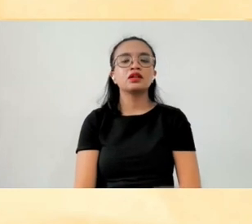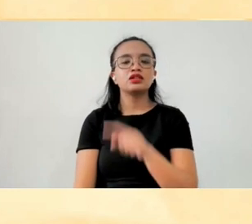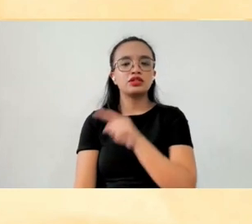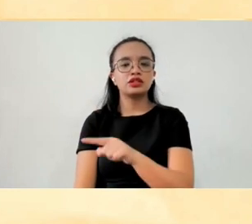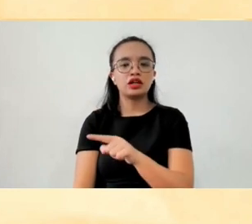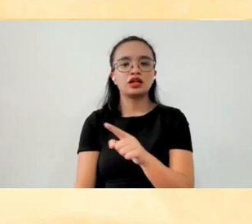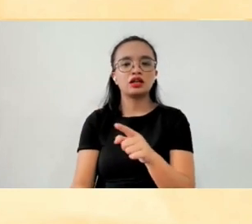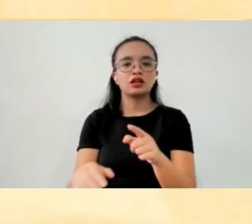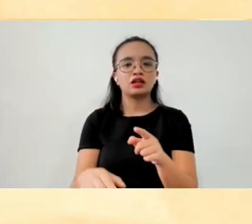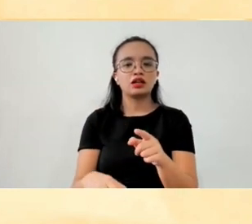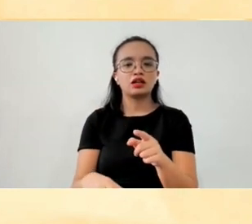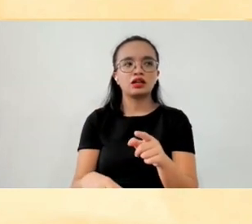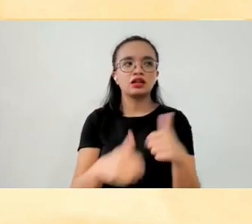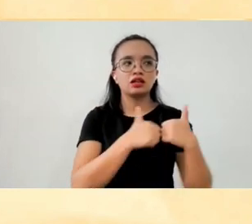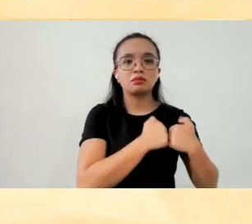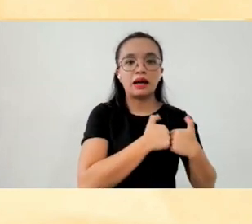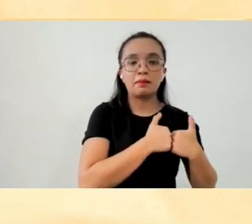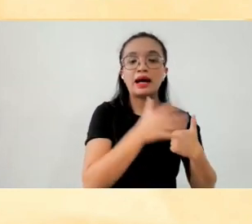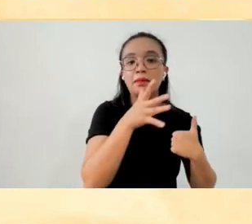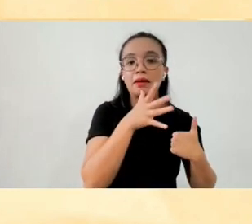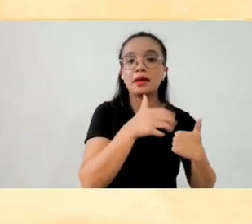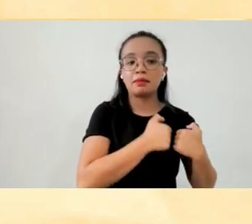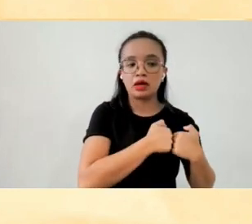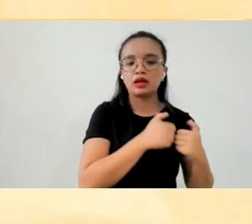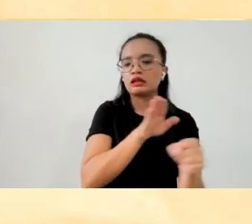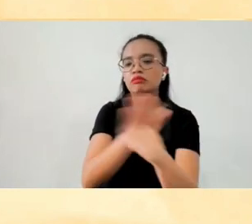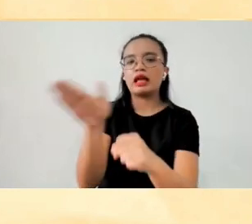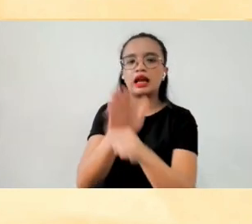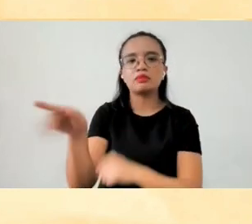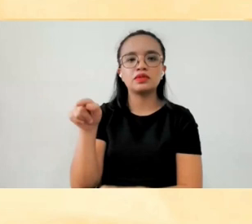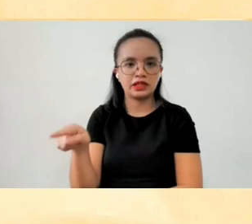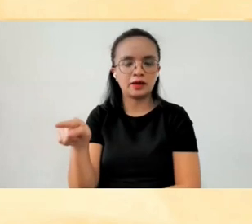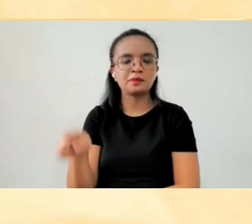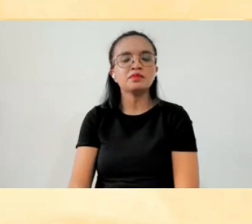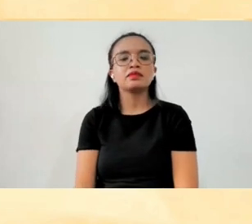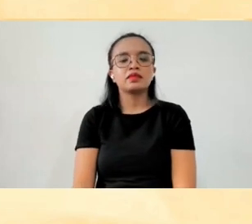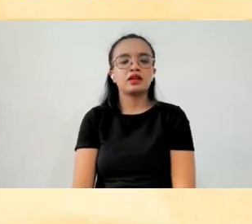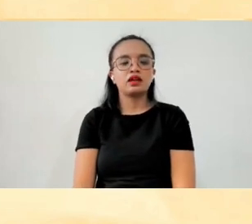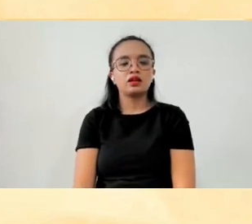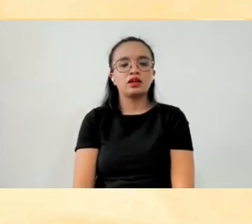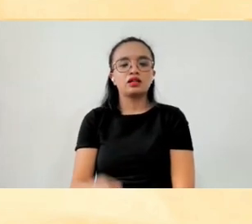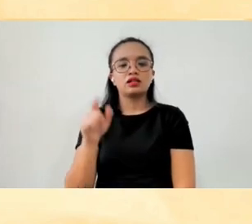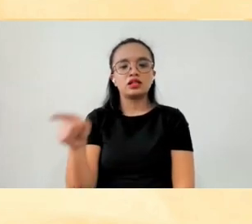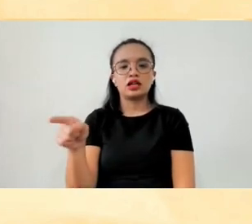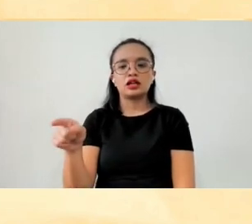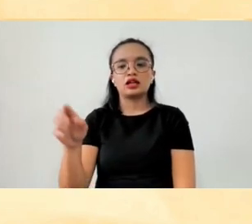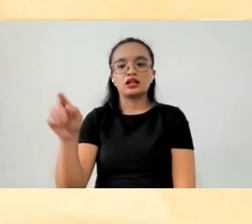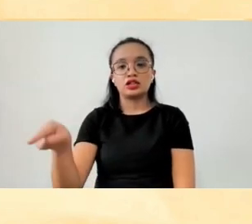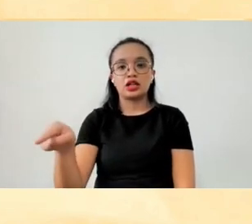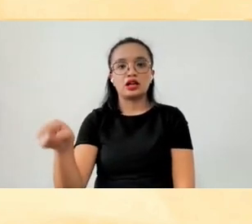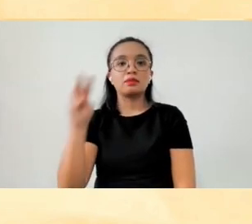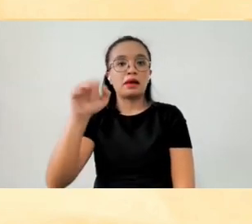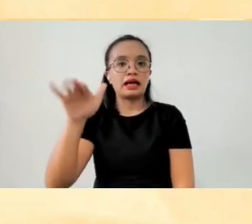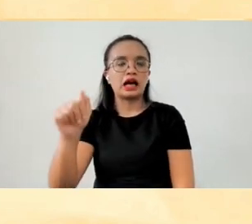raped by the boyfriend of her mother, and she was able to give the name of the rapist, and the